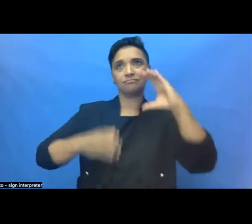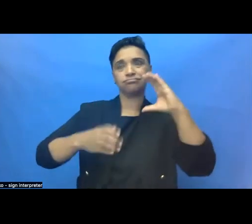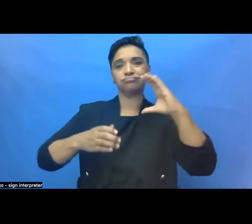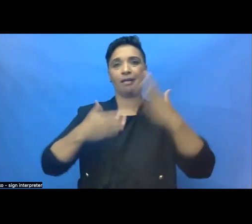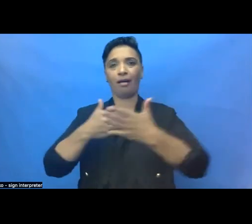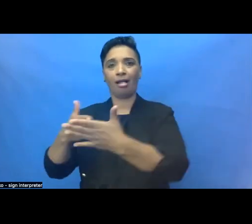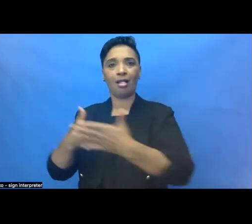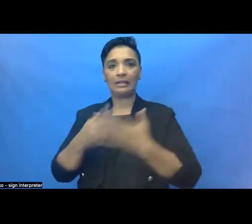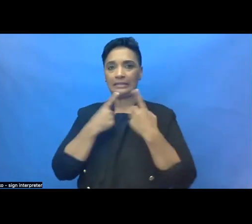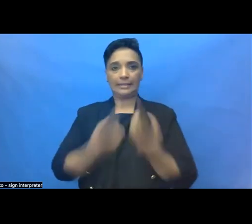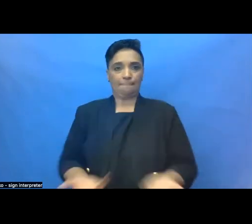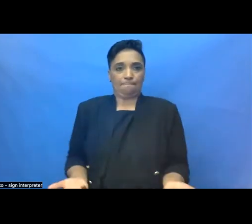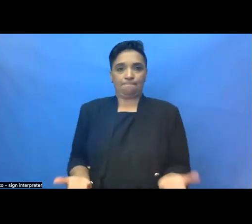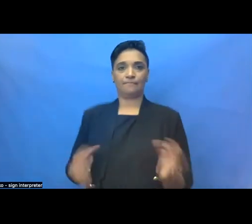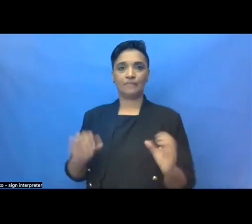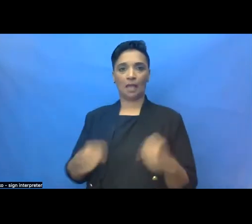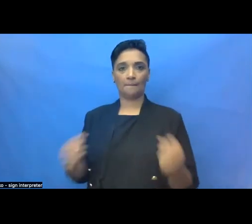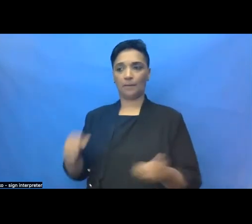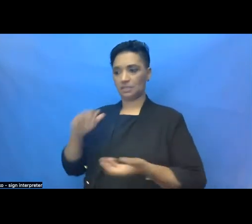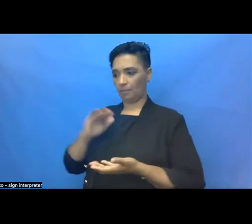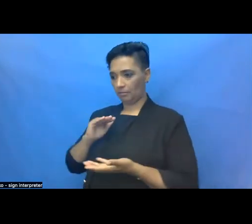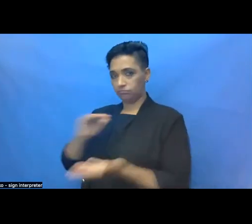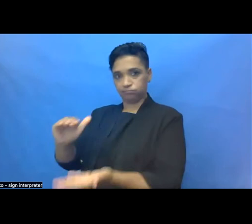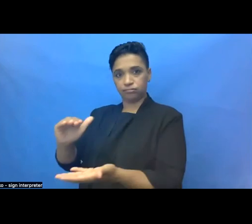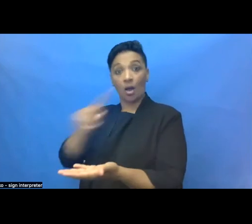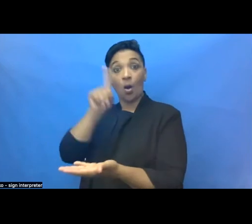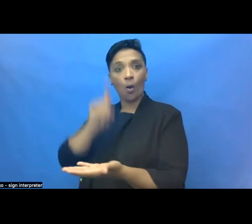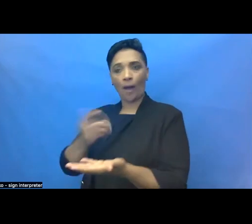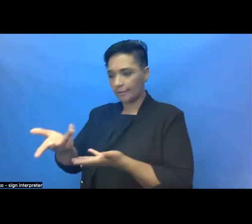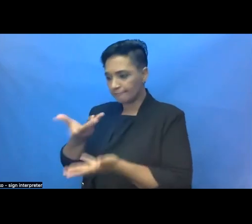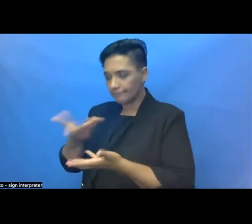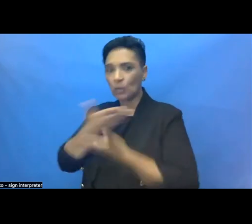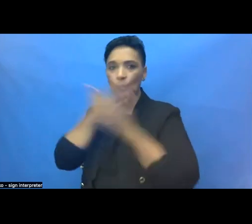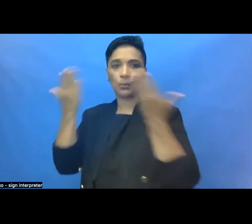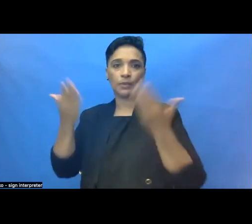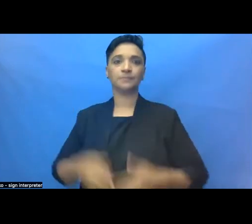that they're not able to engage in humanitarian actors.